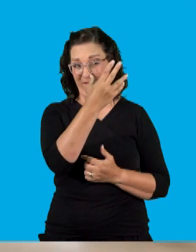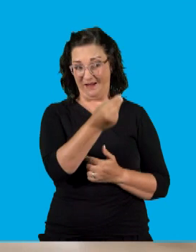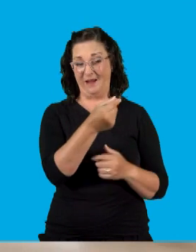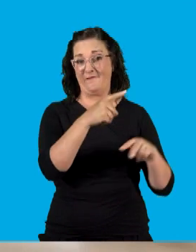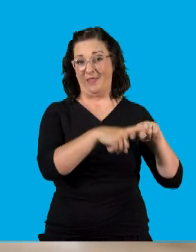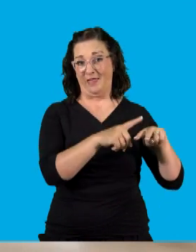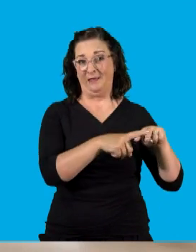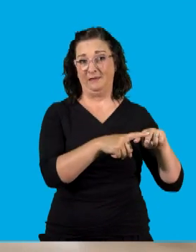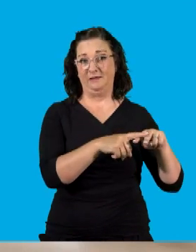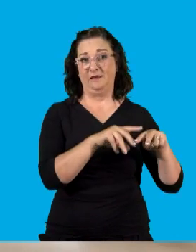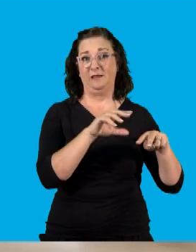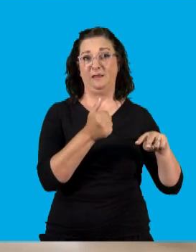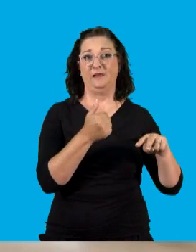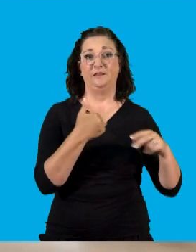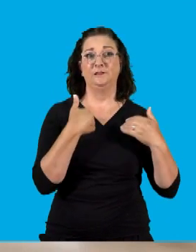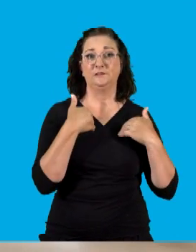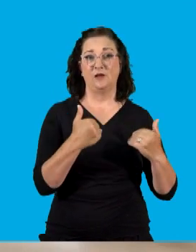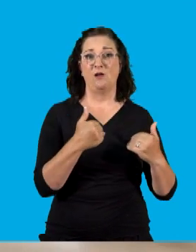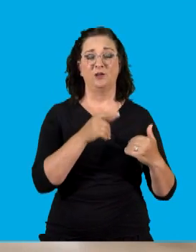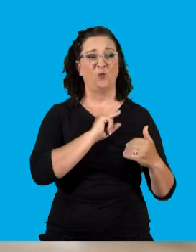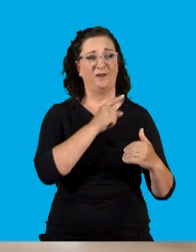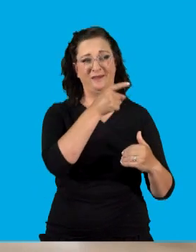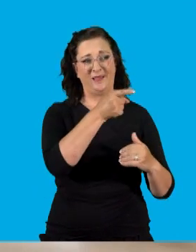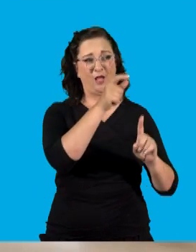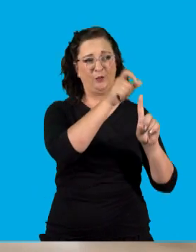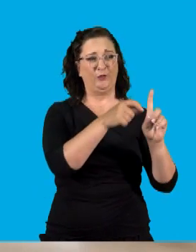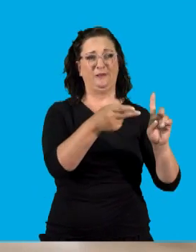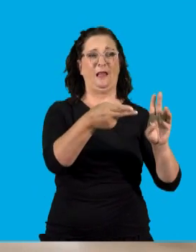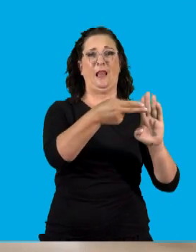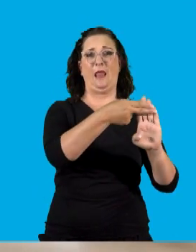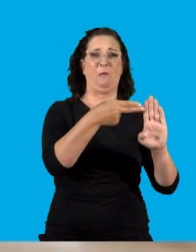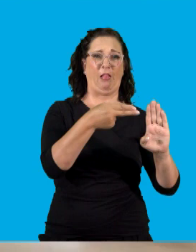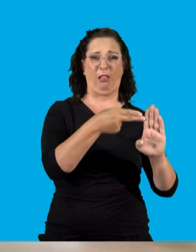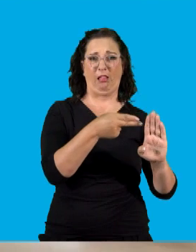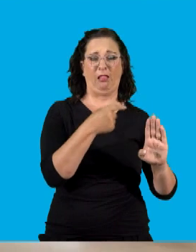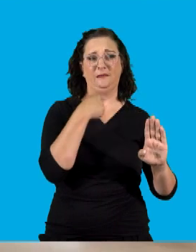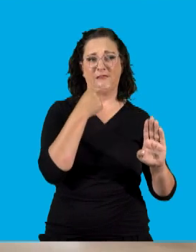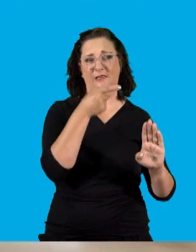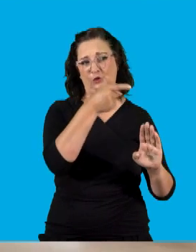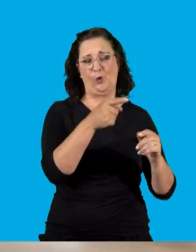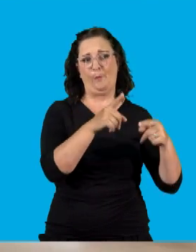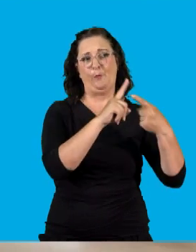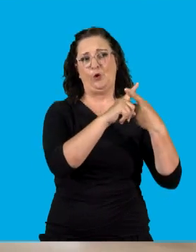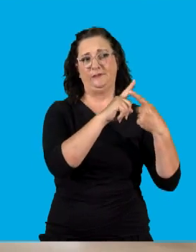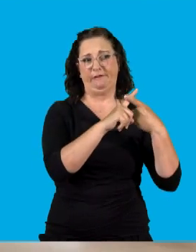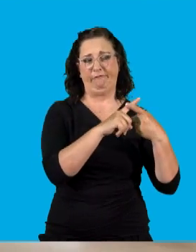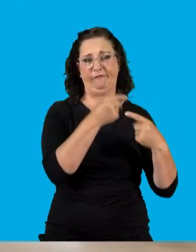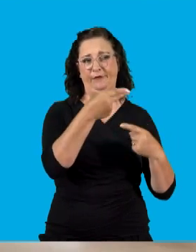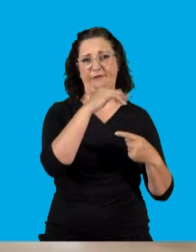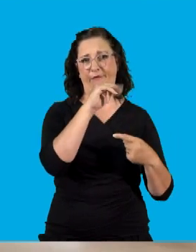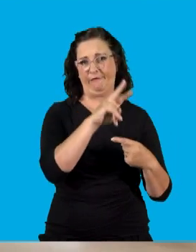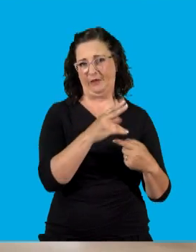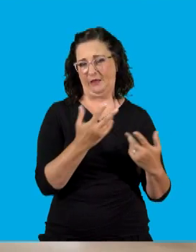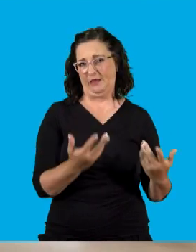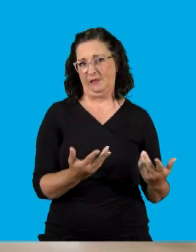positive, then they start to do what? They start to stigmatize those employees who are HIV positive. And then it causes